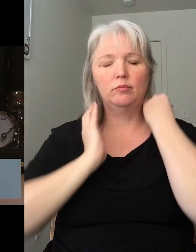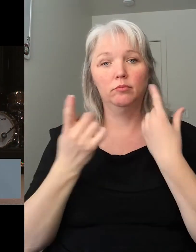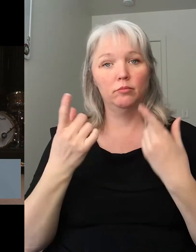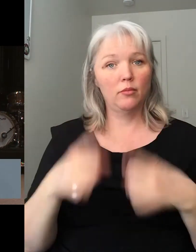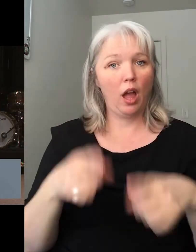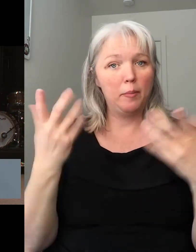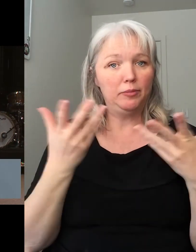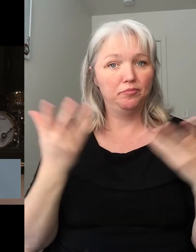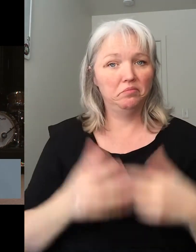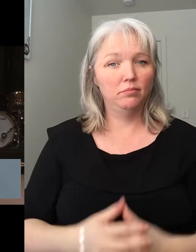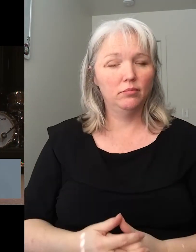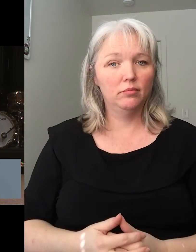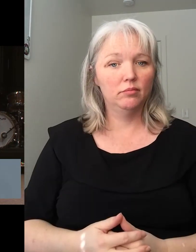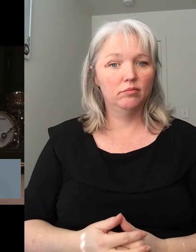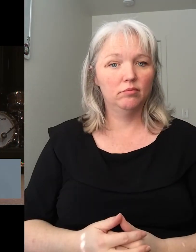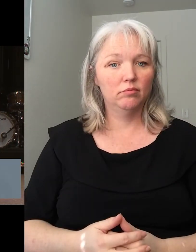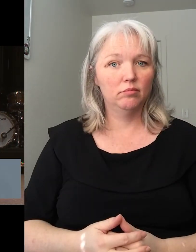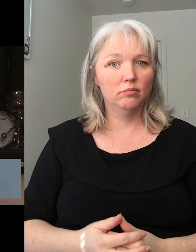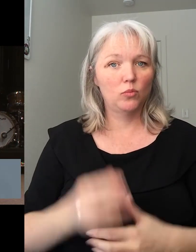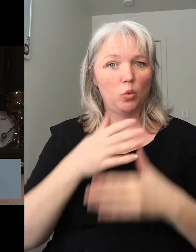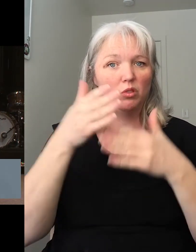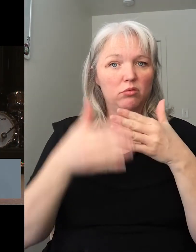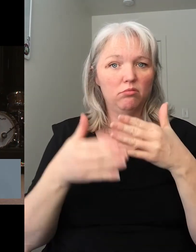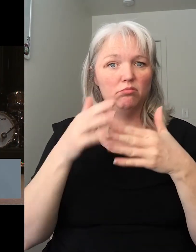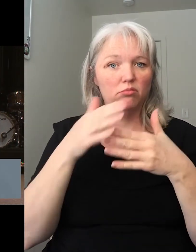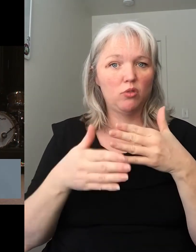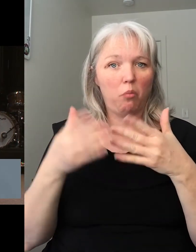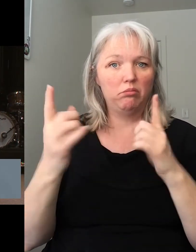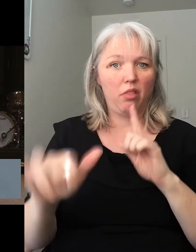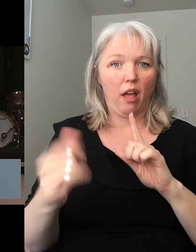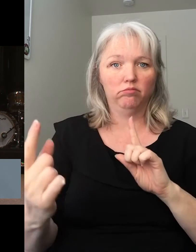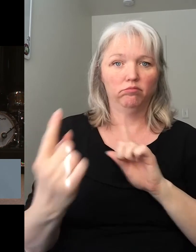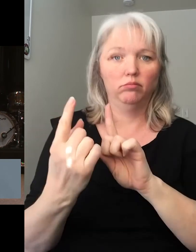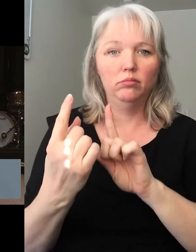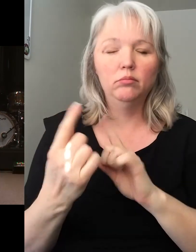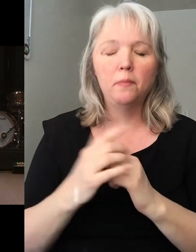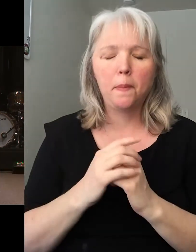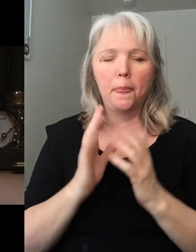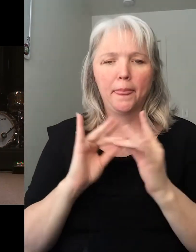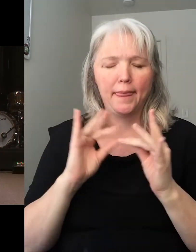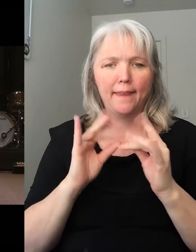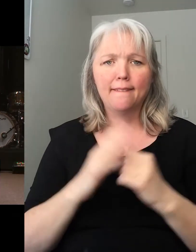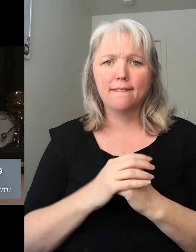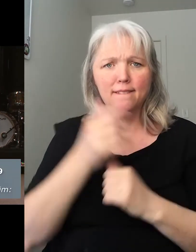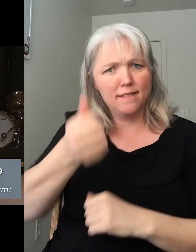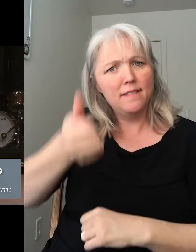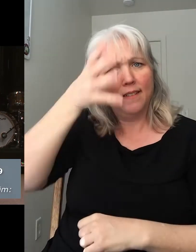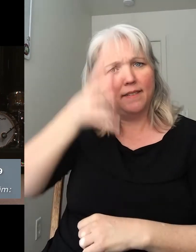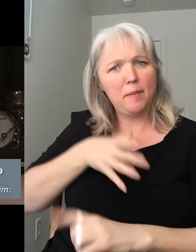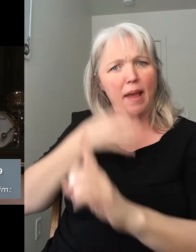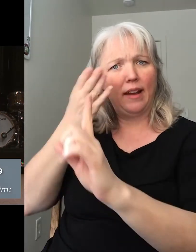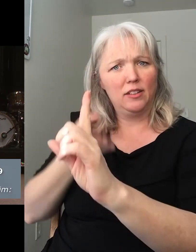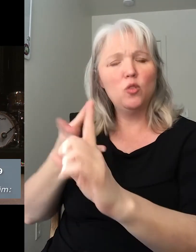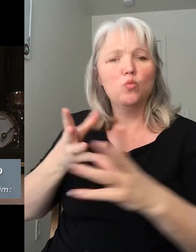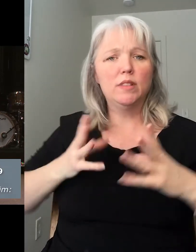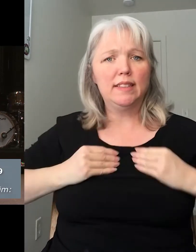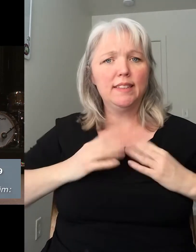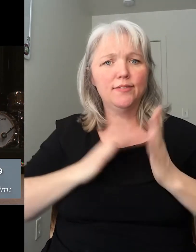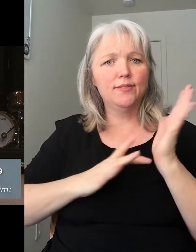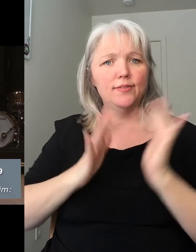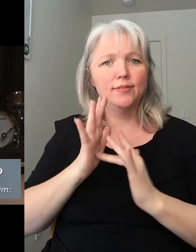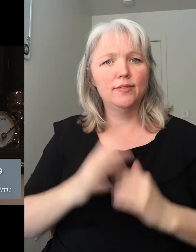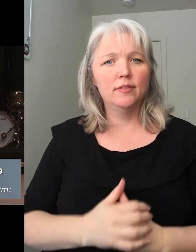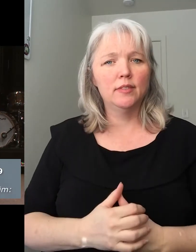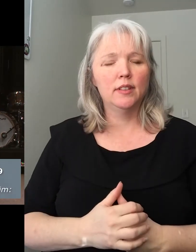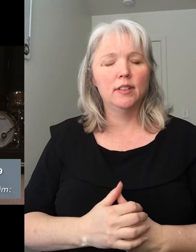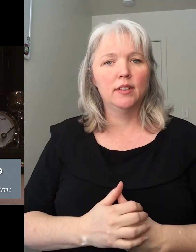are the results of this? What are the results of the encounter? Well, the afflicted man received him.